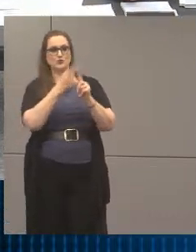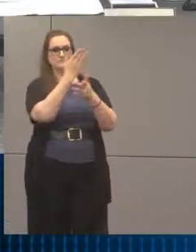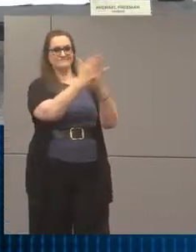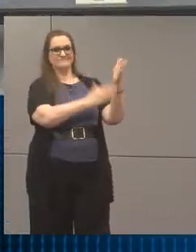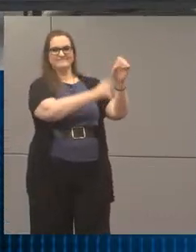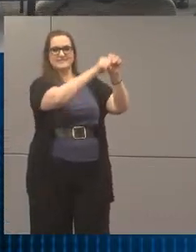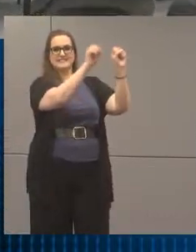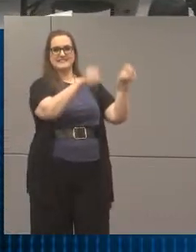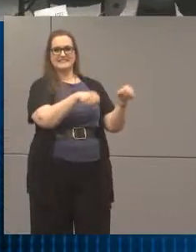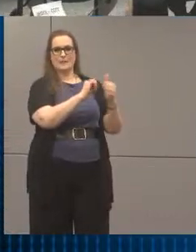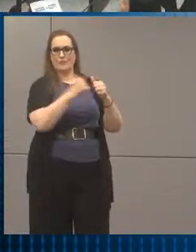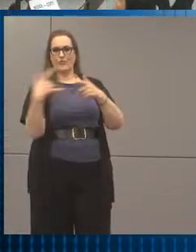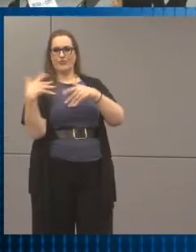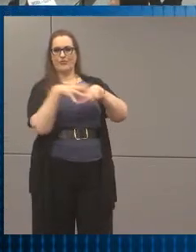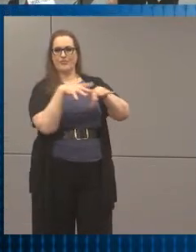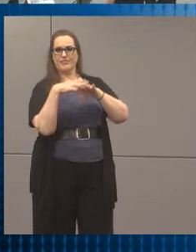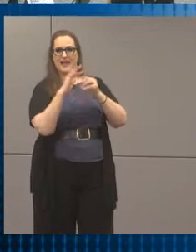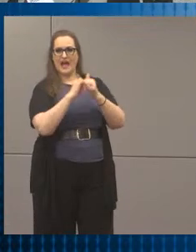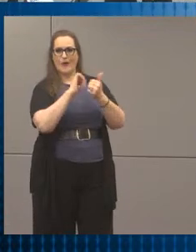take?